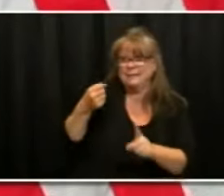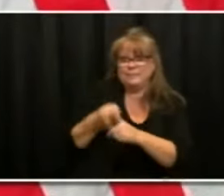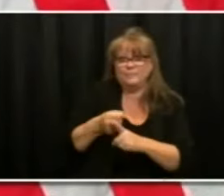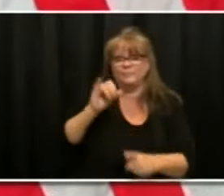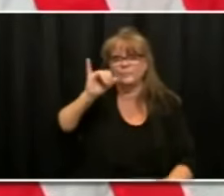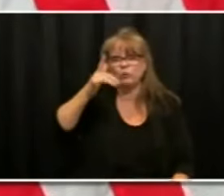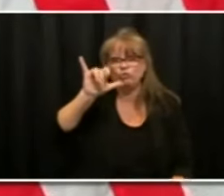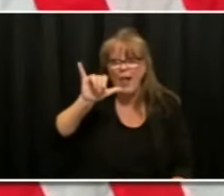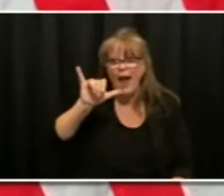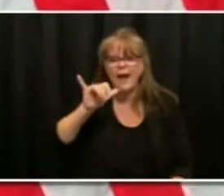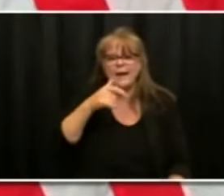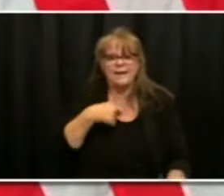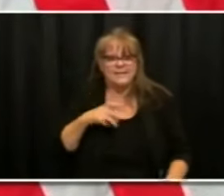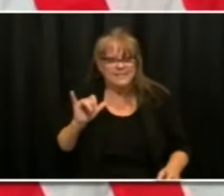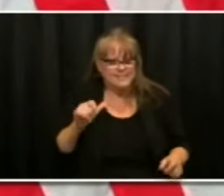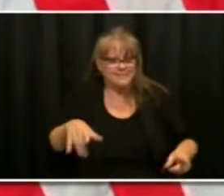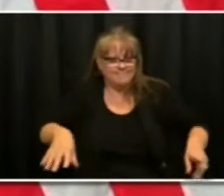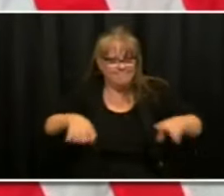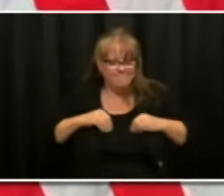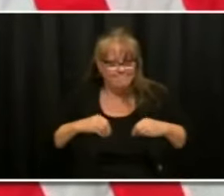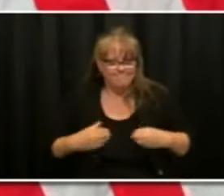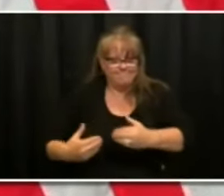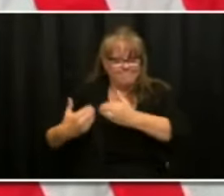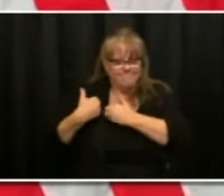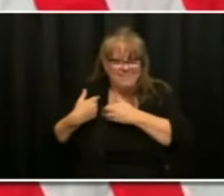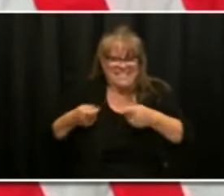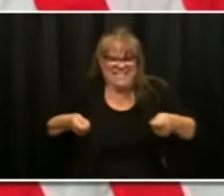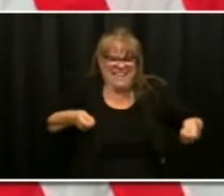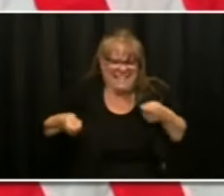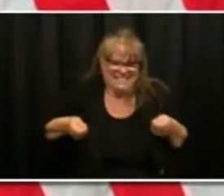We got by, and then